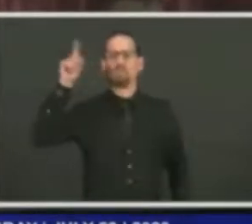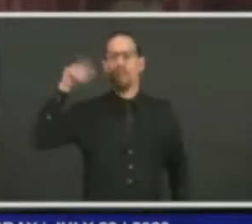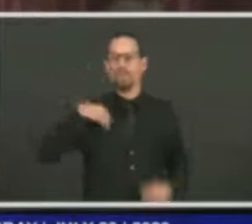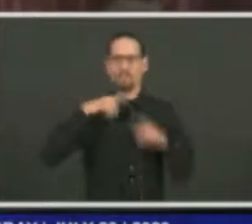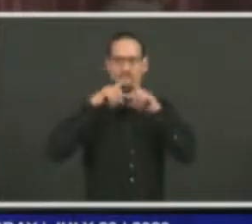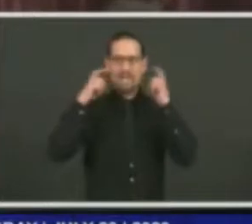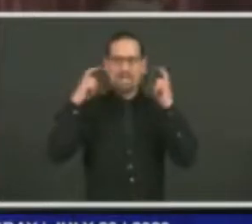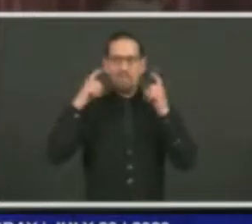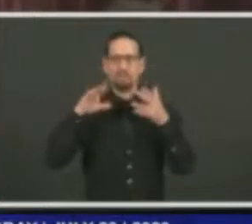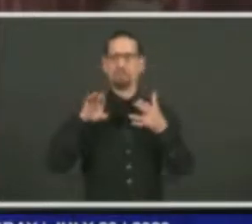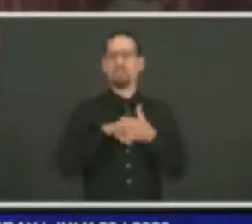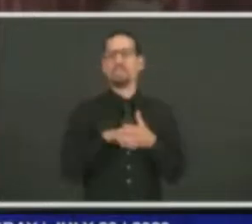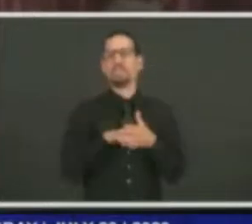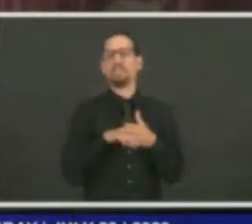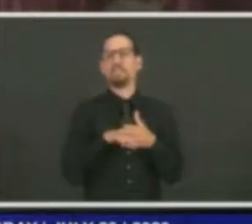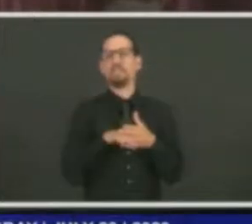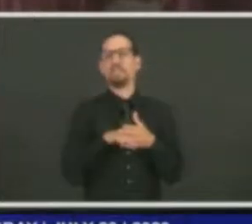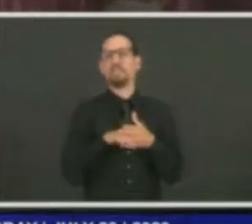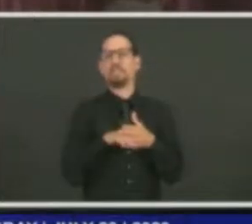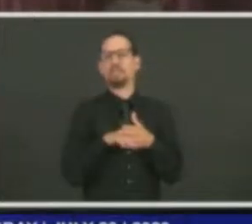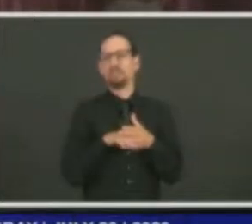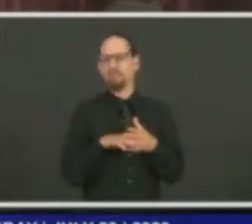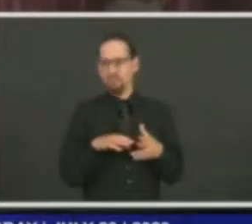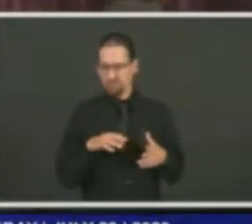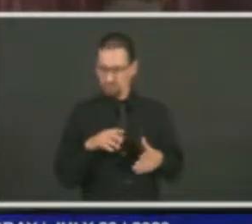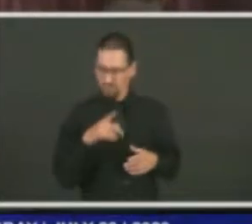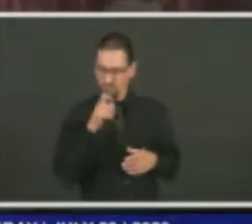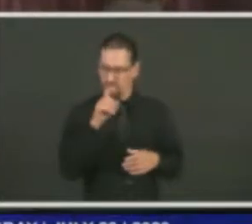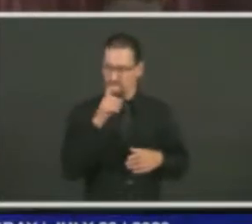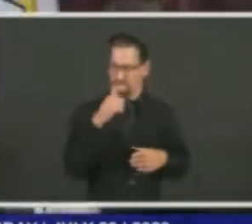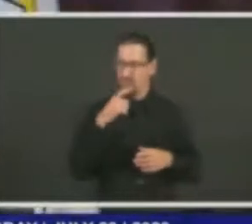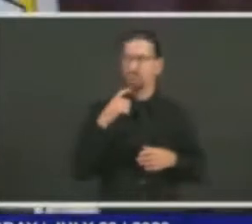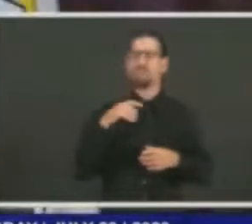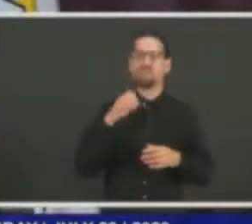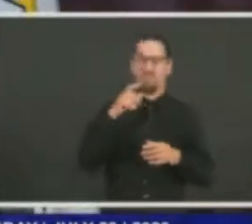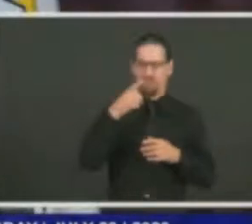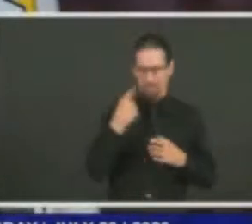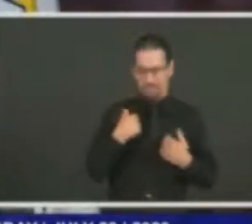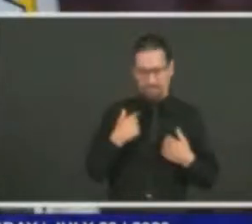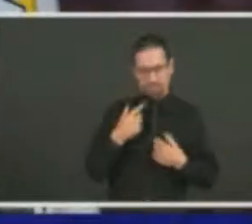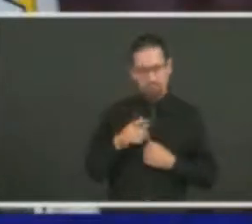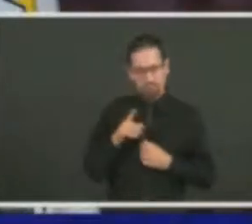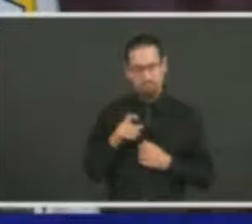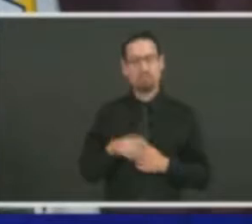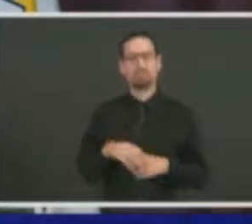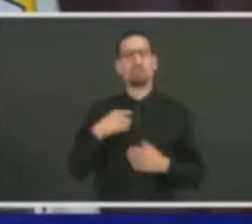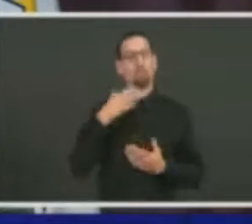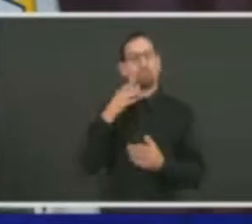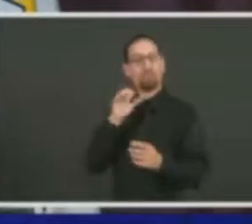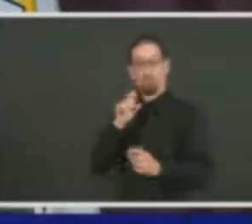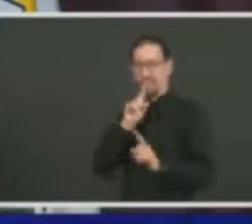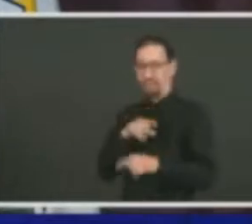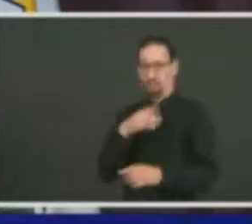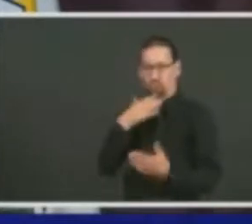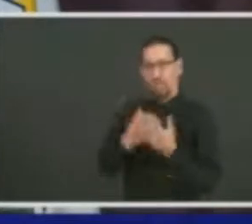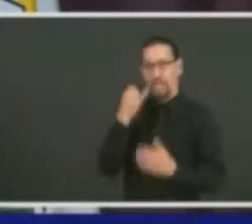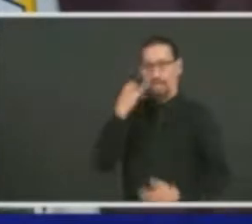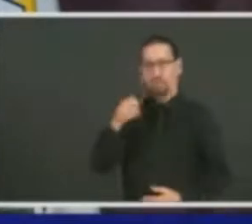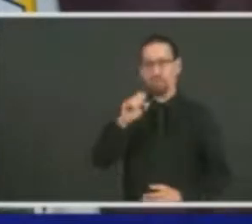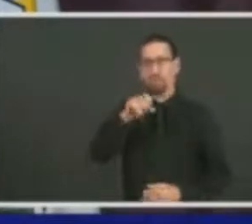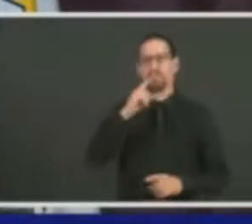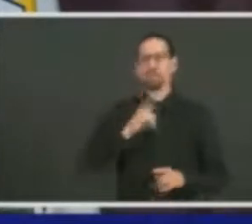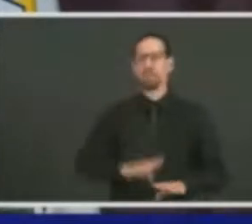designated areas where you can take a mask break. Is that something you're considering? Yes, I think it's a good idea, particularly for the little kids, particularly for